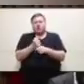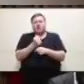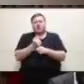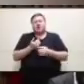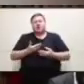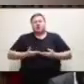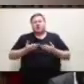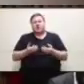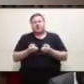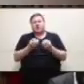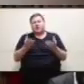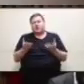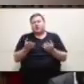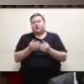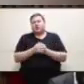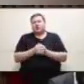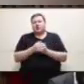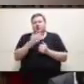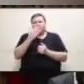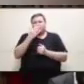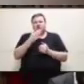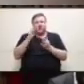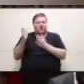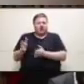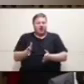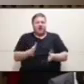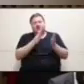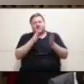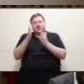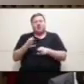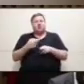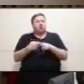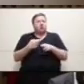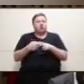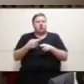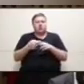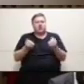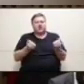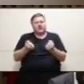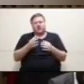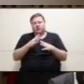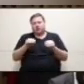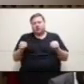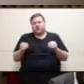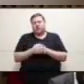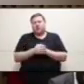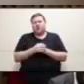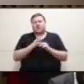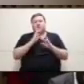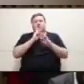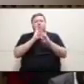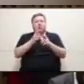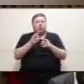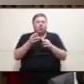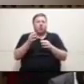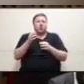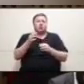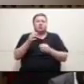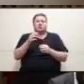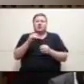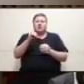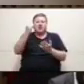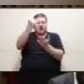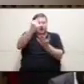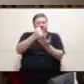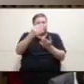delivery, also we are phasing out these rented vehicles. We are getting reports and invoices on a monthly